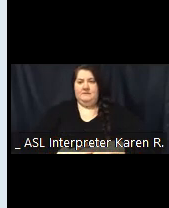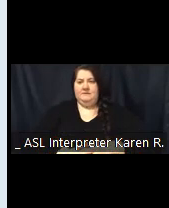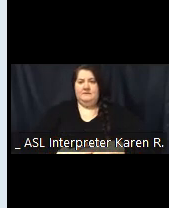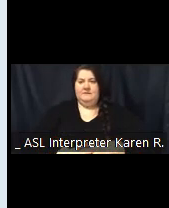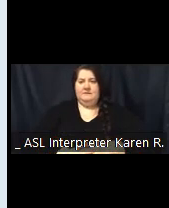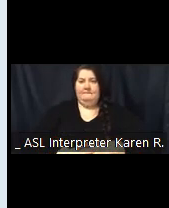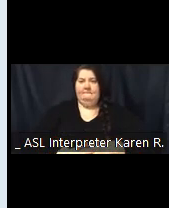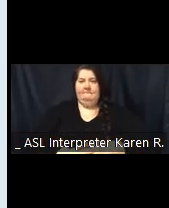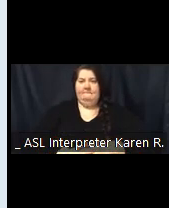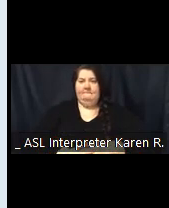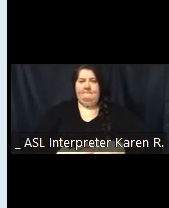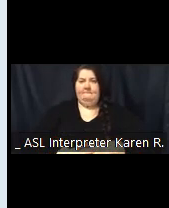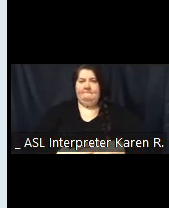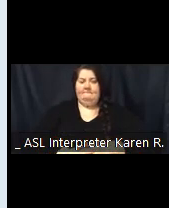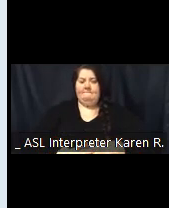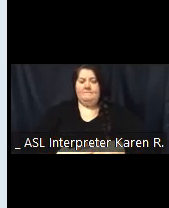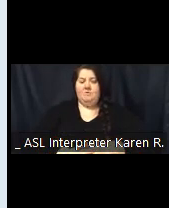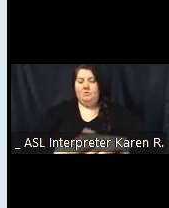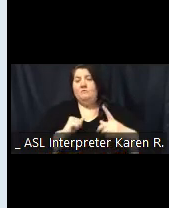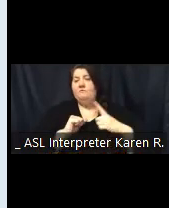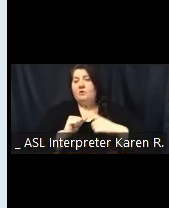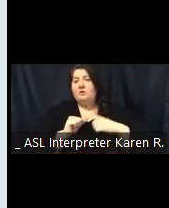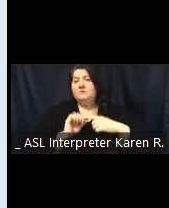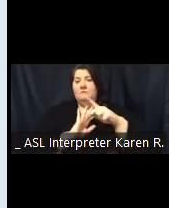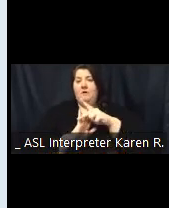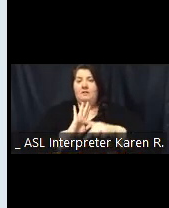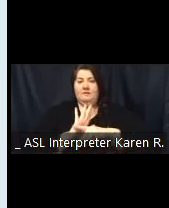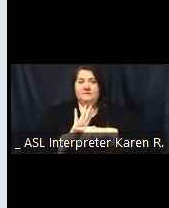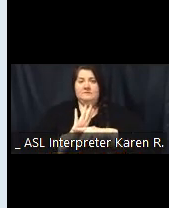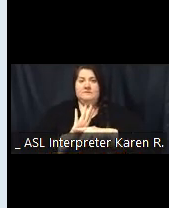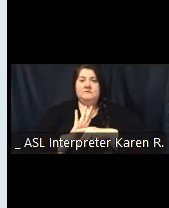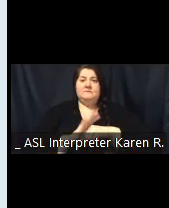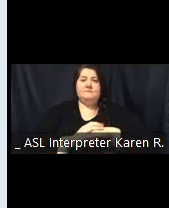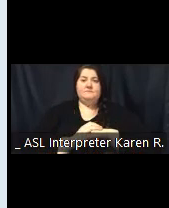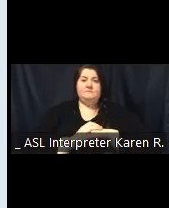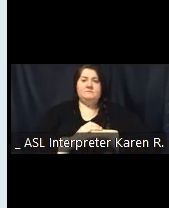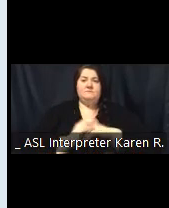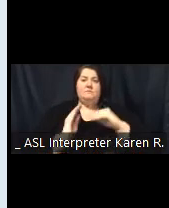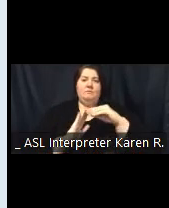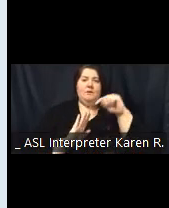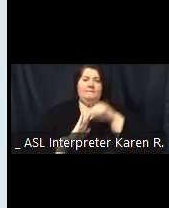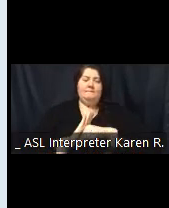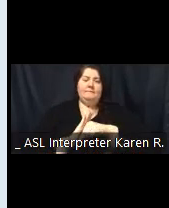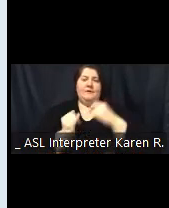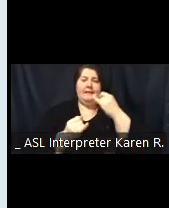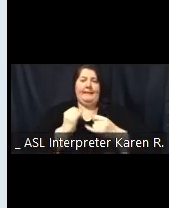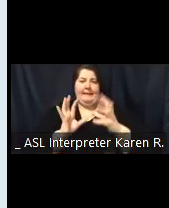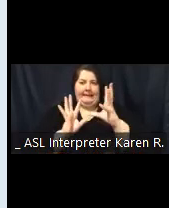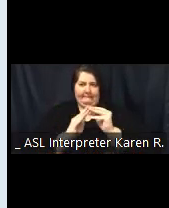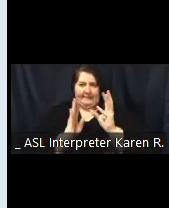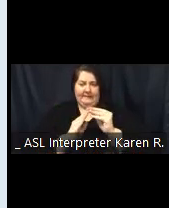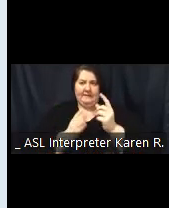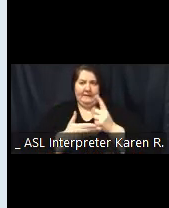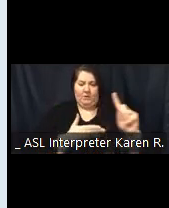So to start, we'll go over this first policy. I went over it more in depth at our last meeting last